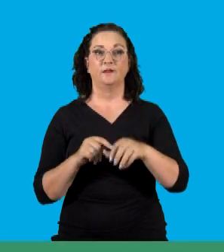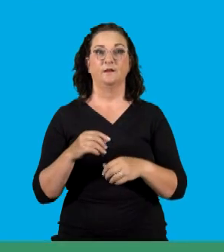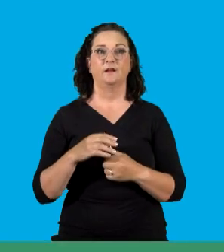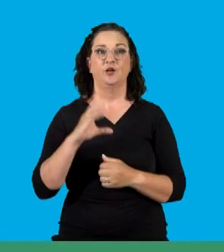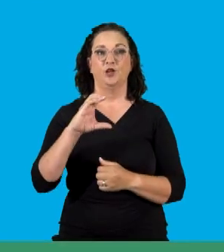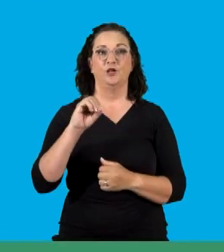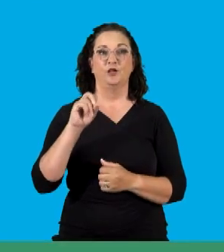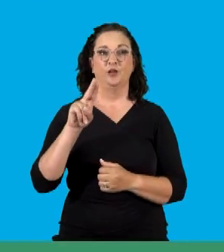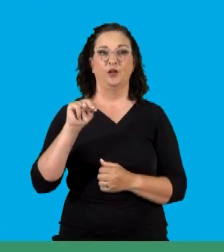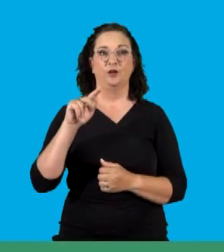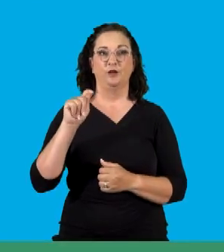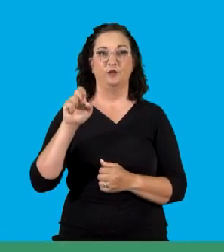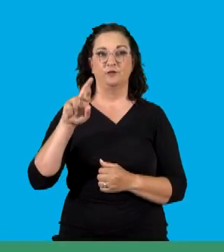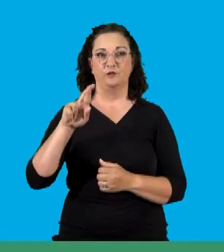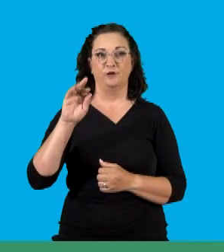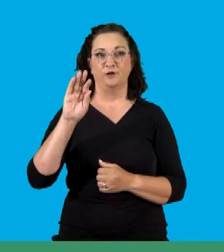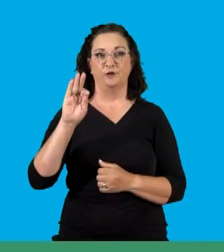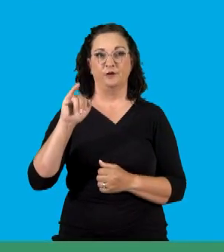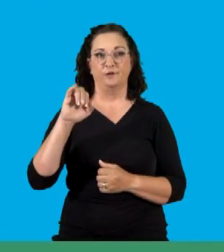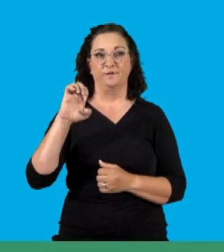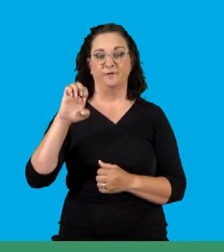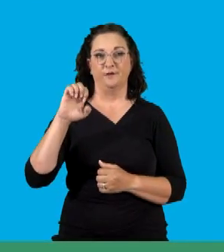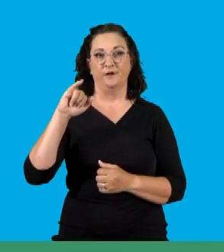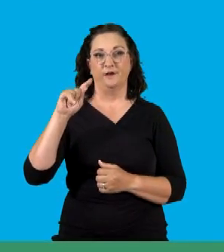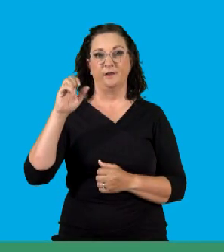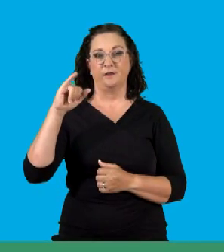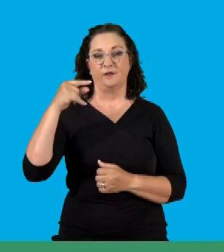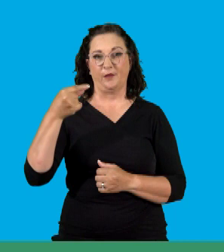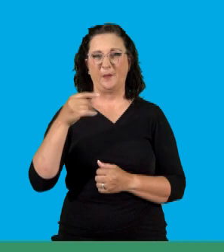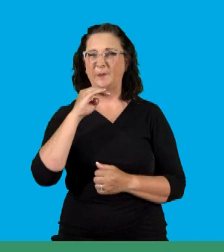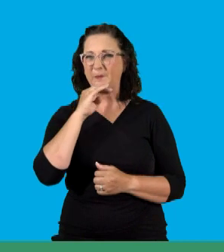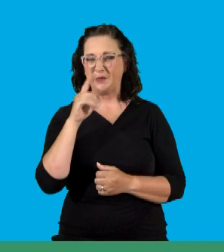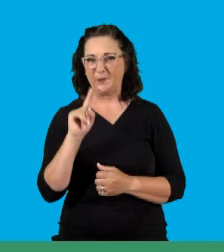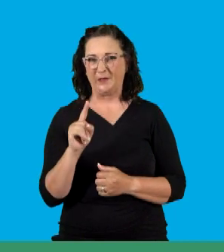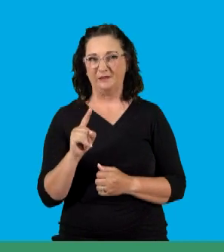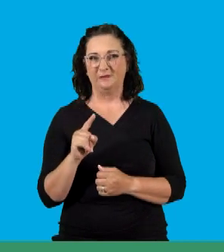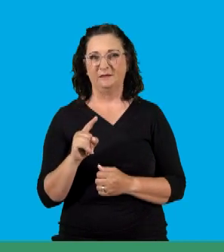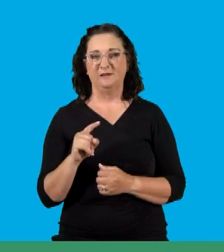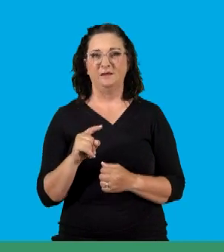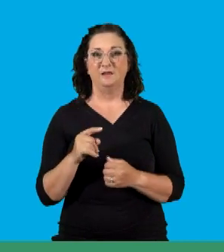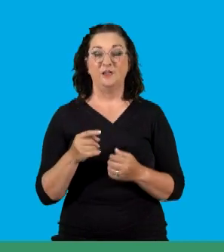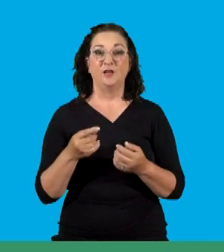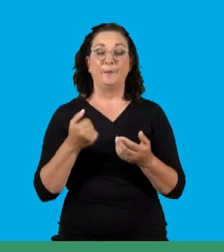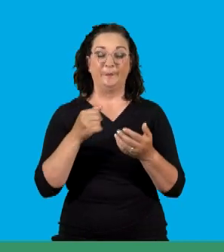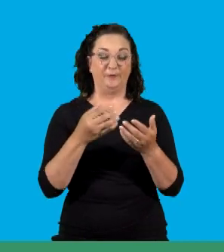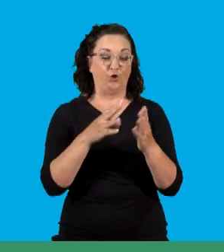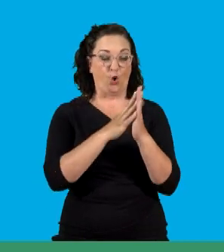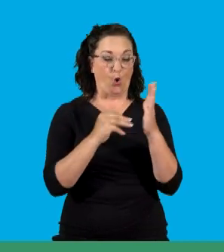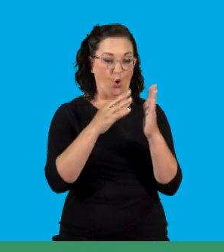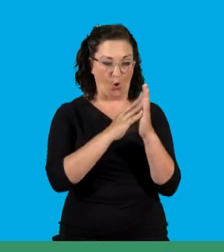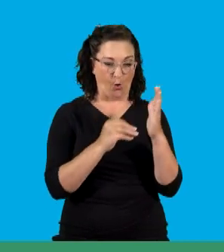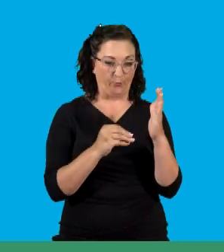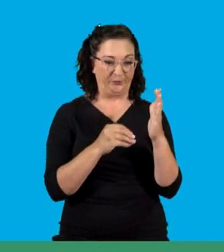counterfeiting and bootlegging. The meaning of counterfeiting. Counterfeit goods are copies